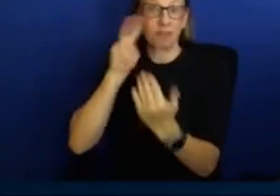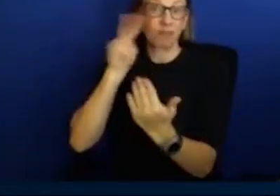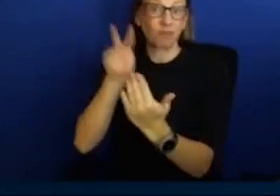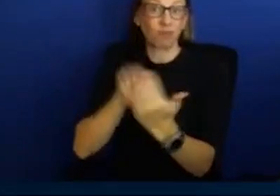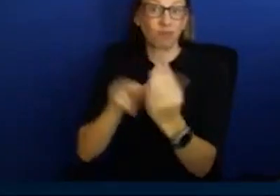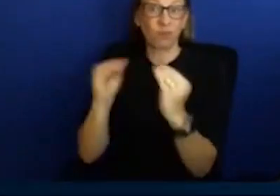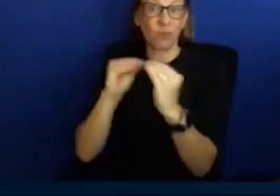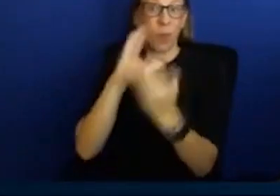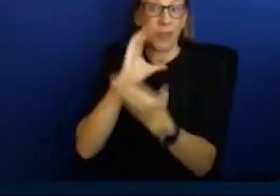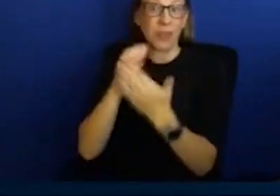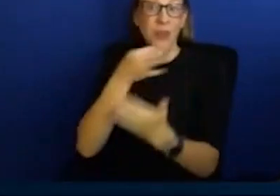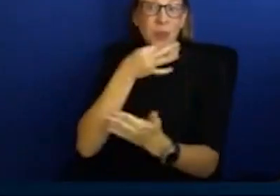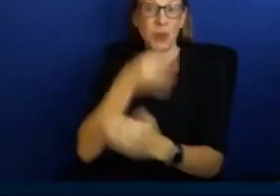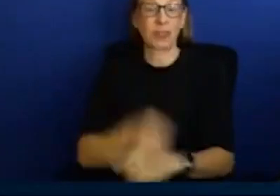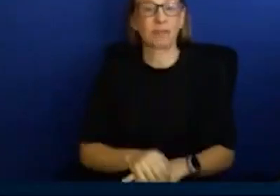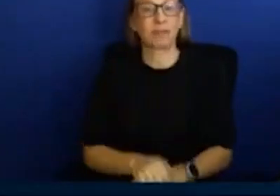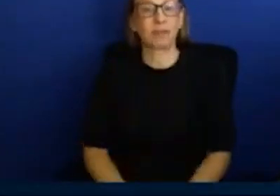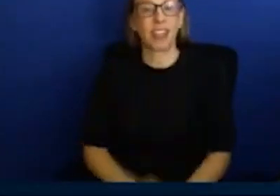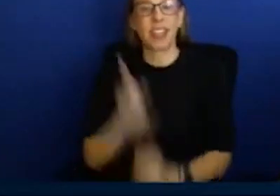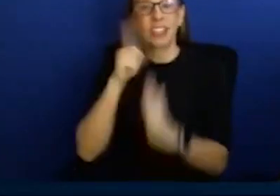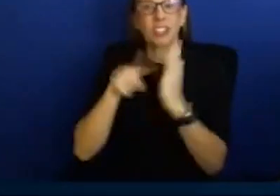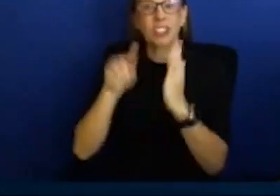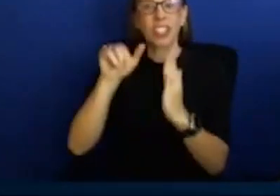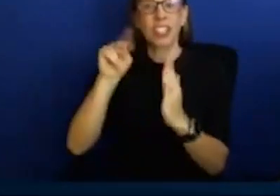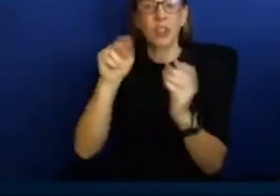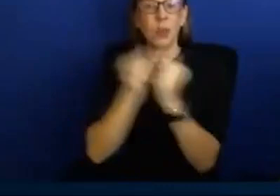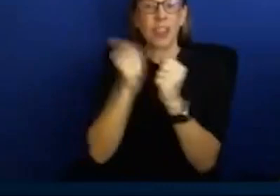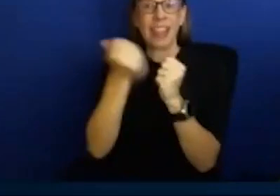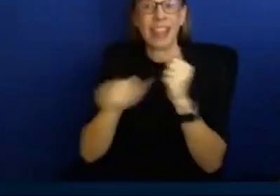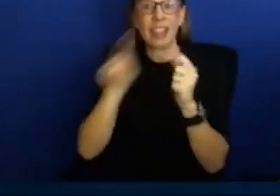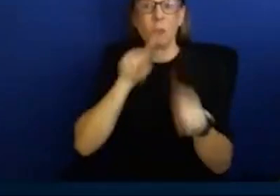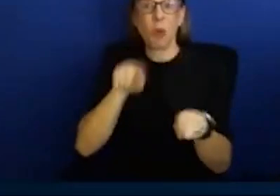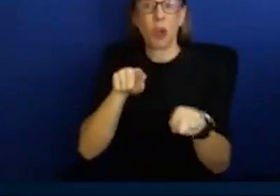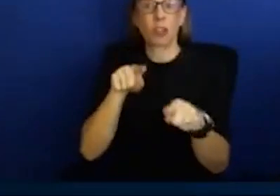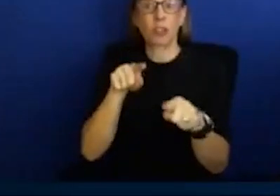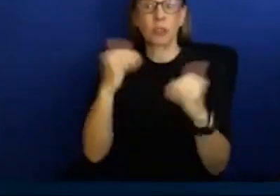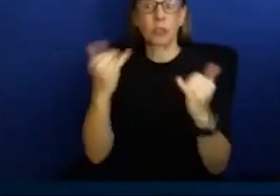moments. Yeah. But let's check in with any reporters on the line today.